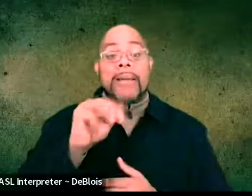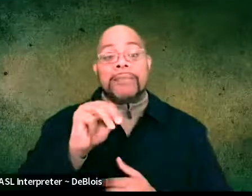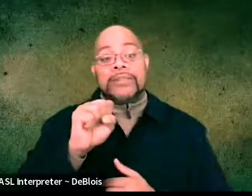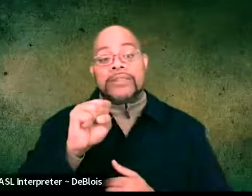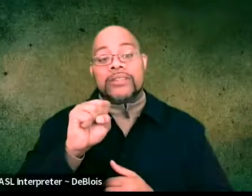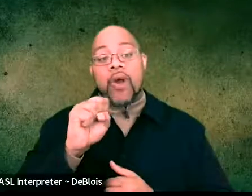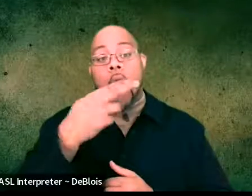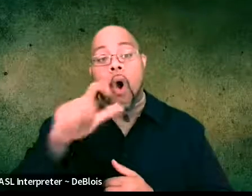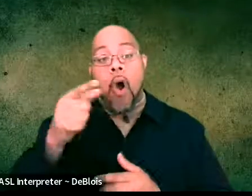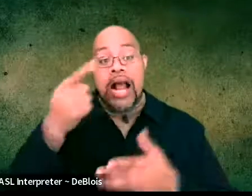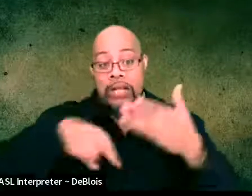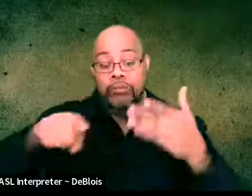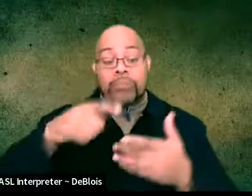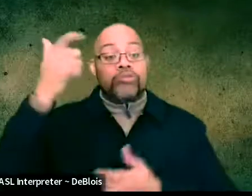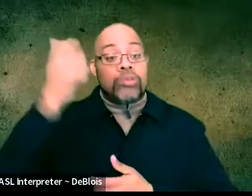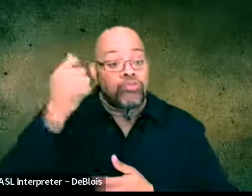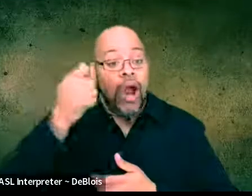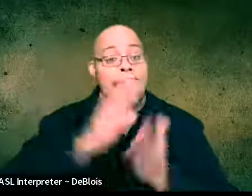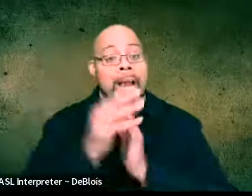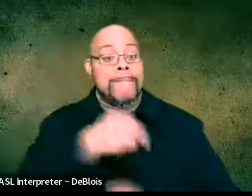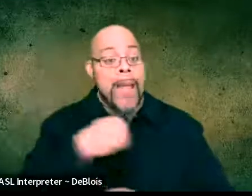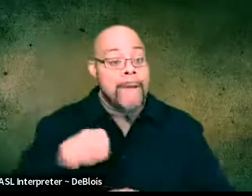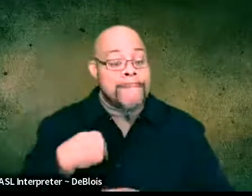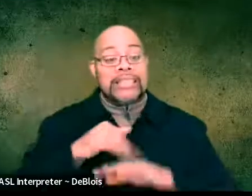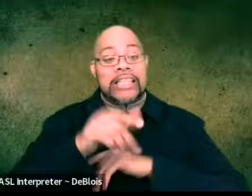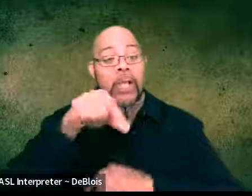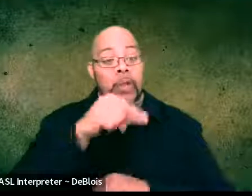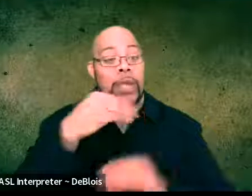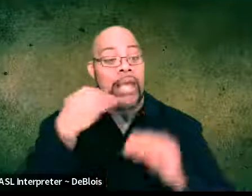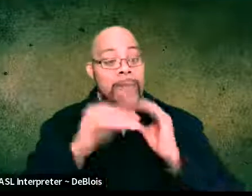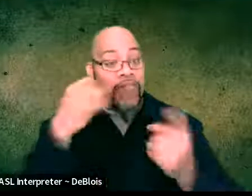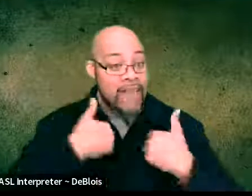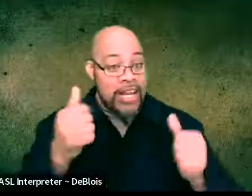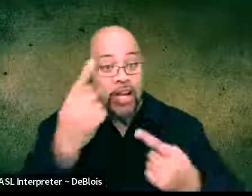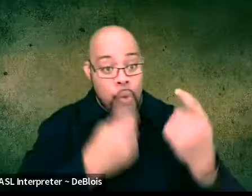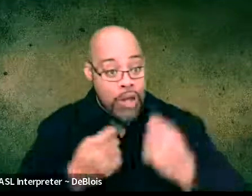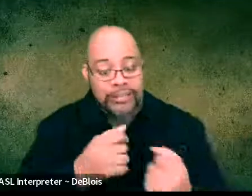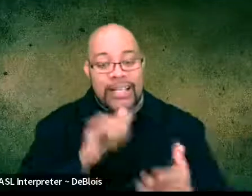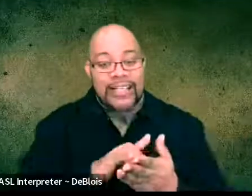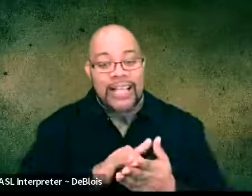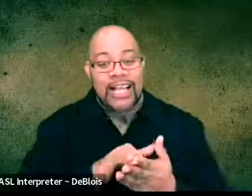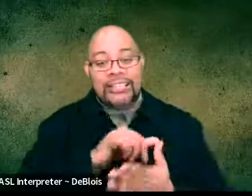week. Subscribe, become a member, send Q an email if you have any questions. That's